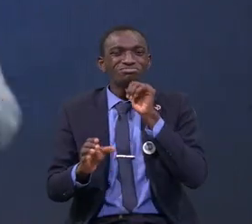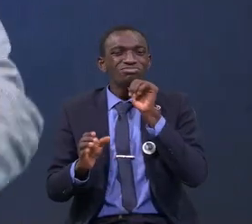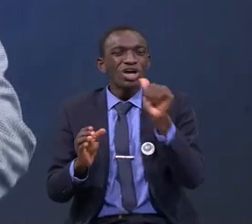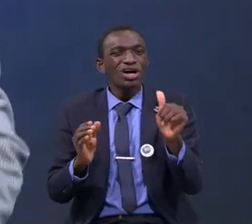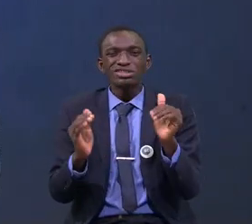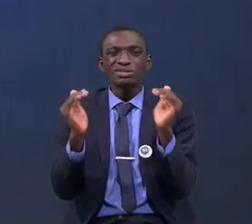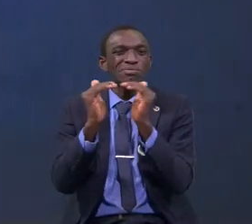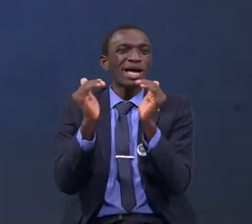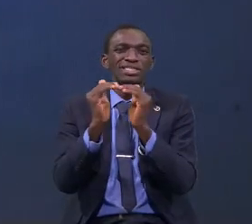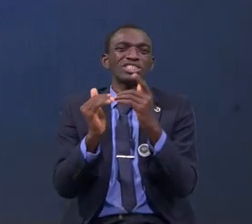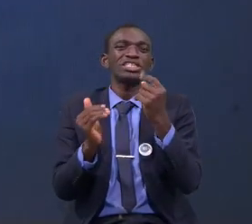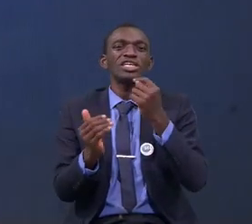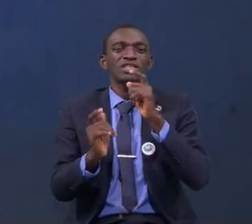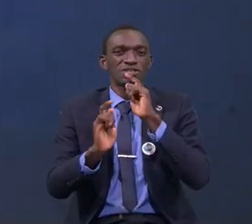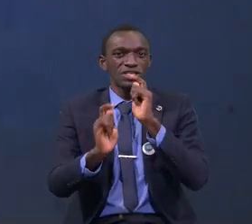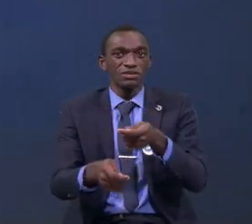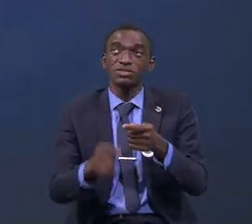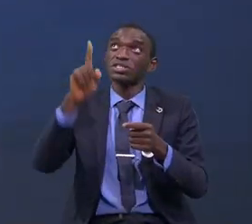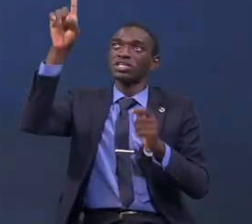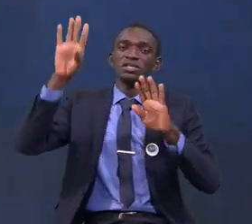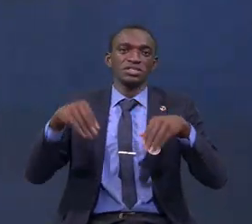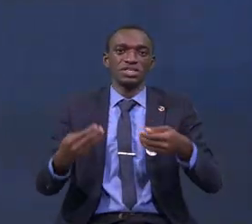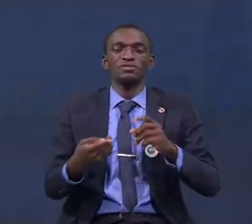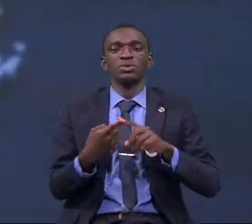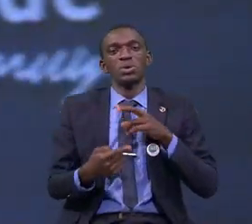God that He gives unto us.